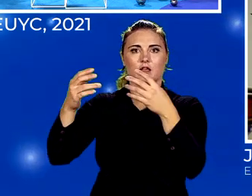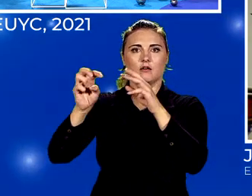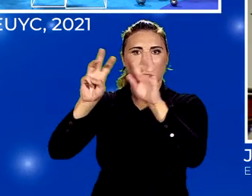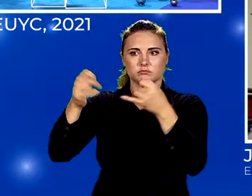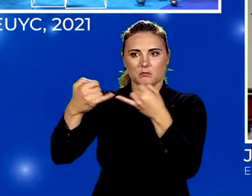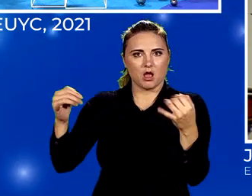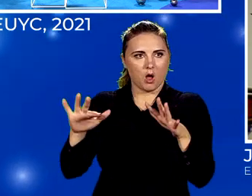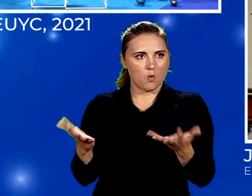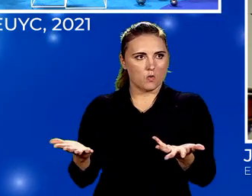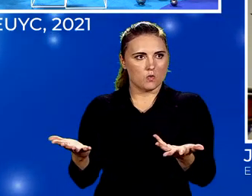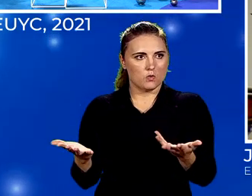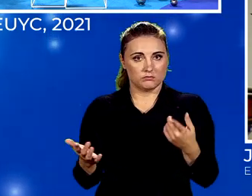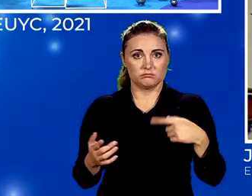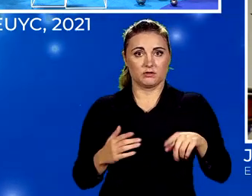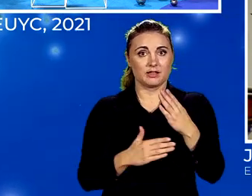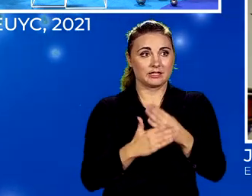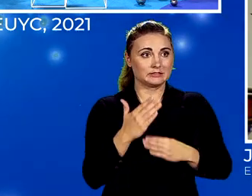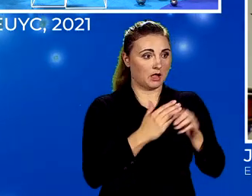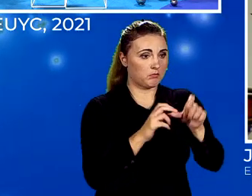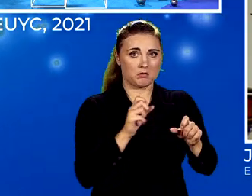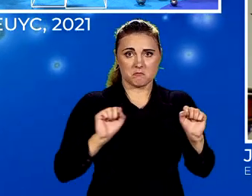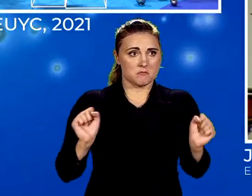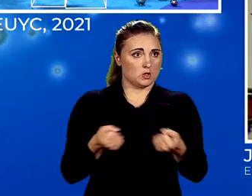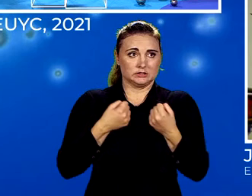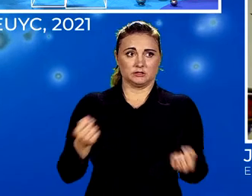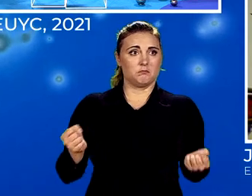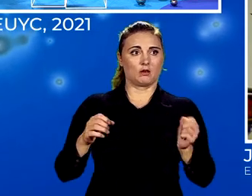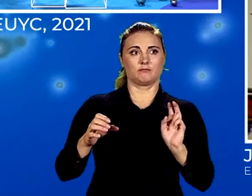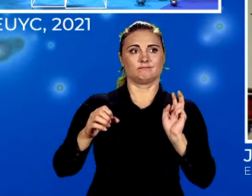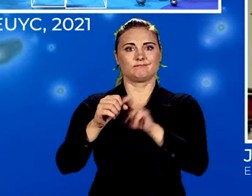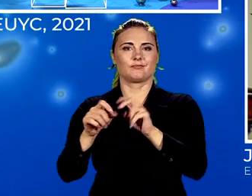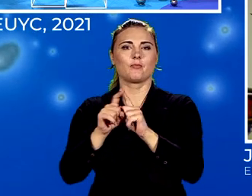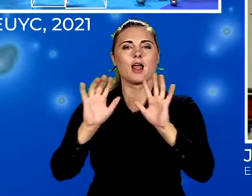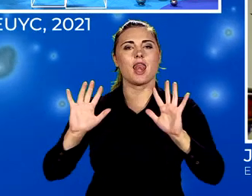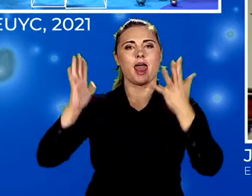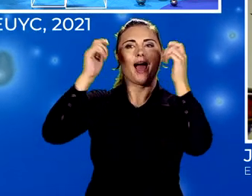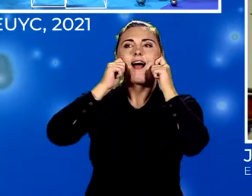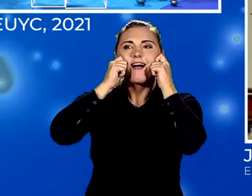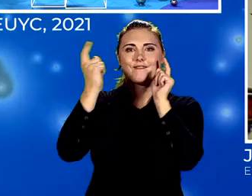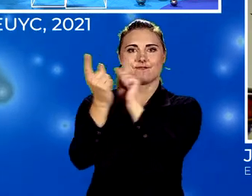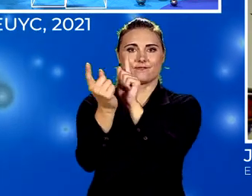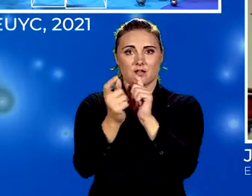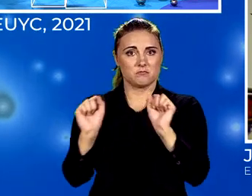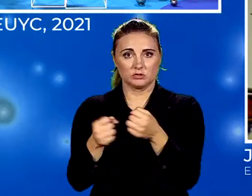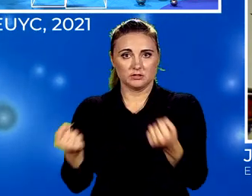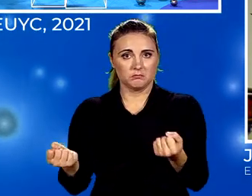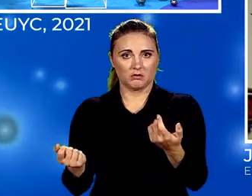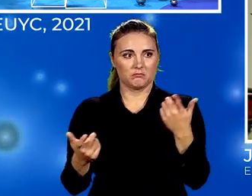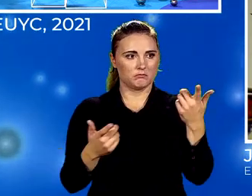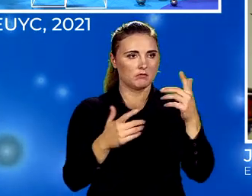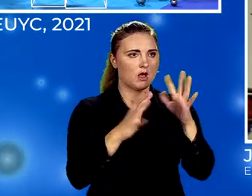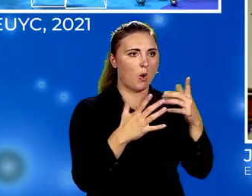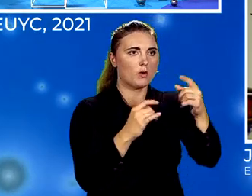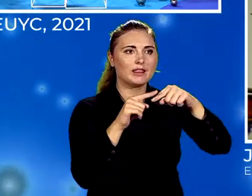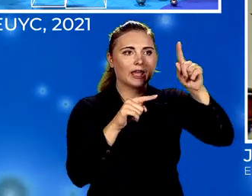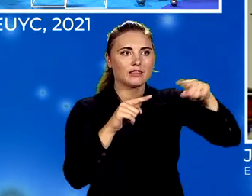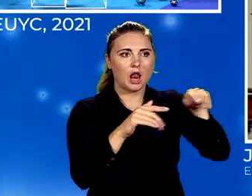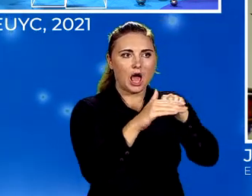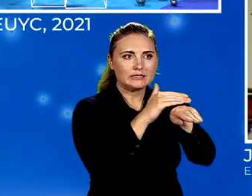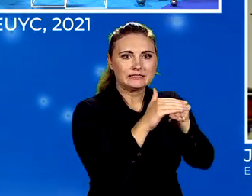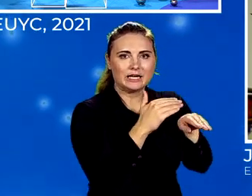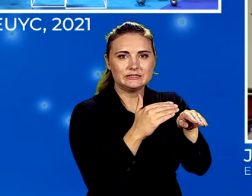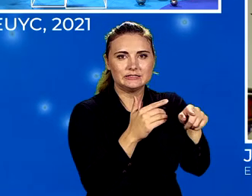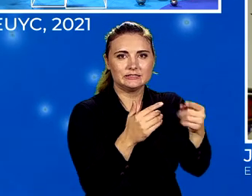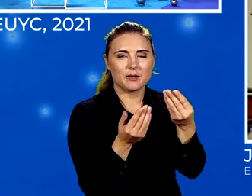that are able to attend this in-person conferences, and the disabled people who are not and need more accommodation to do so.